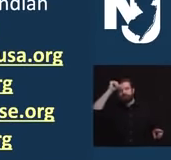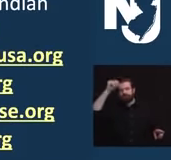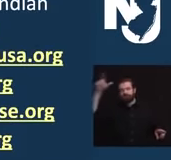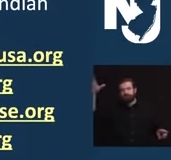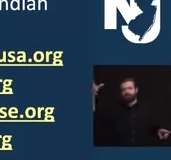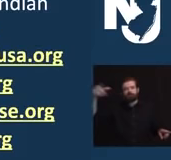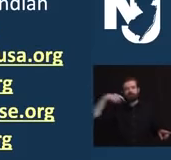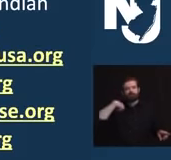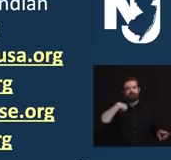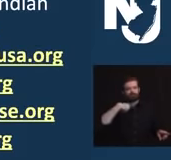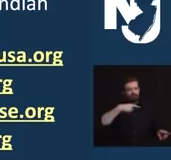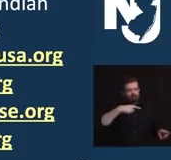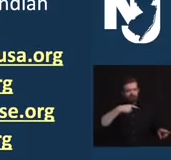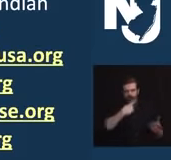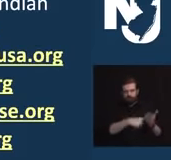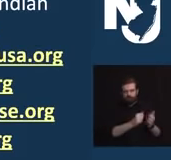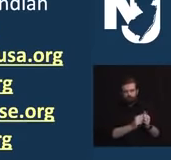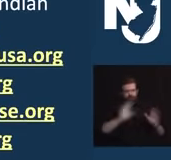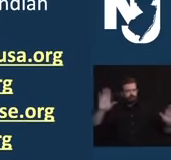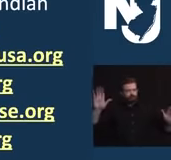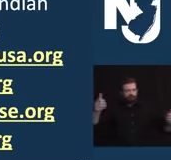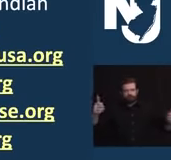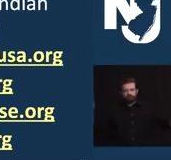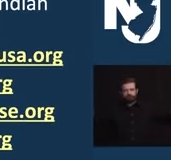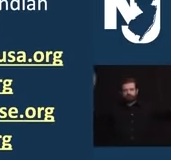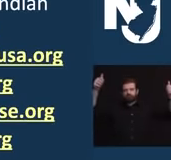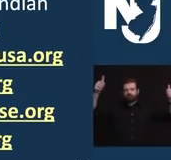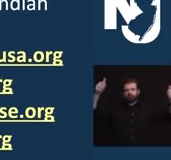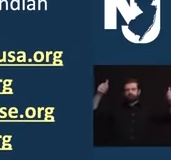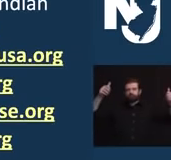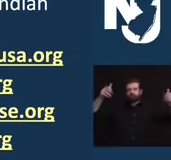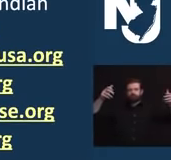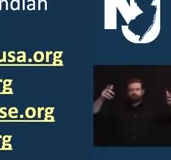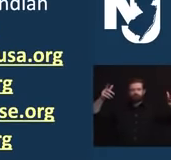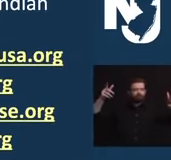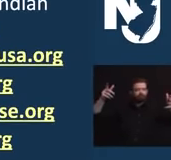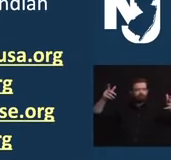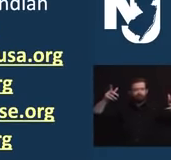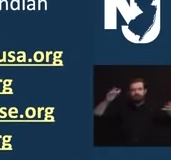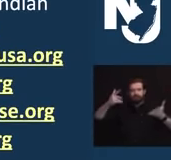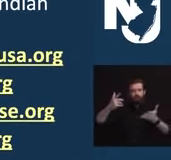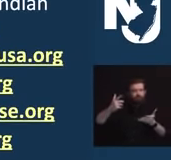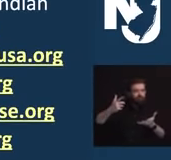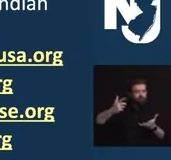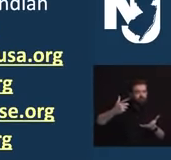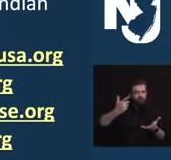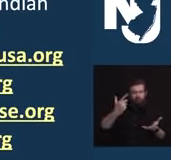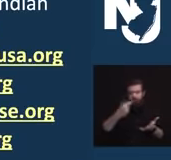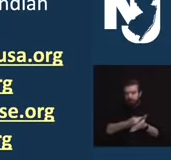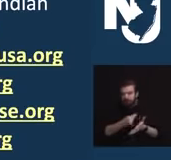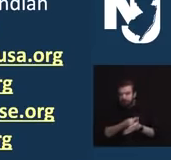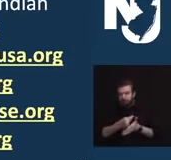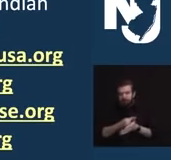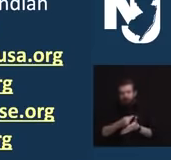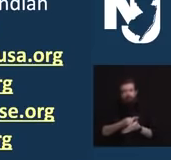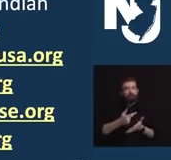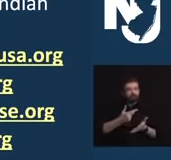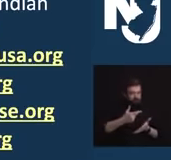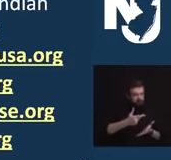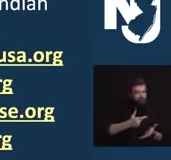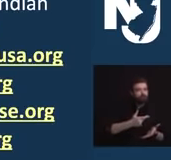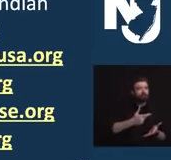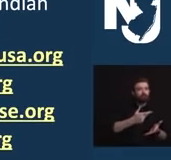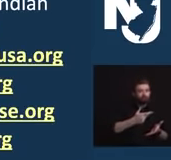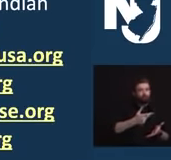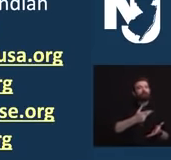items. We will continue to do everything we can, whether it's money or other resources that India needs in